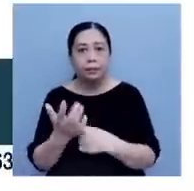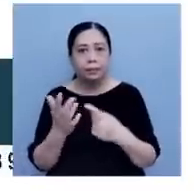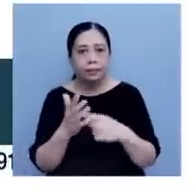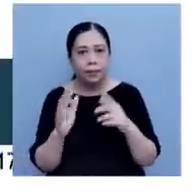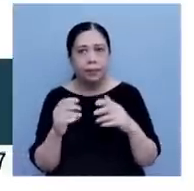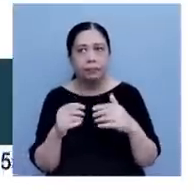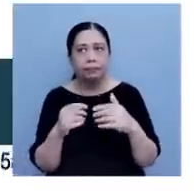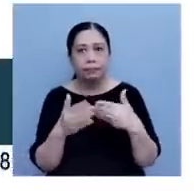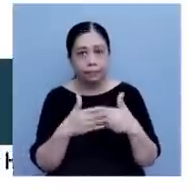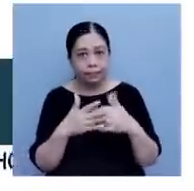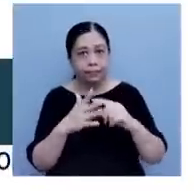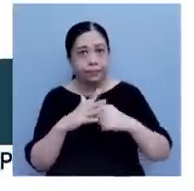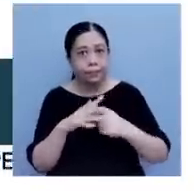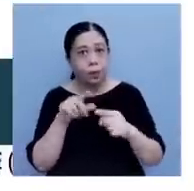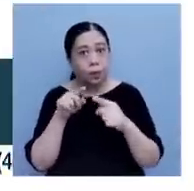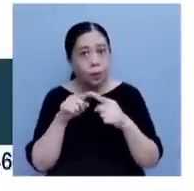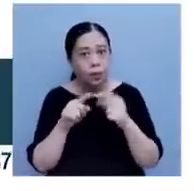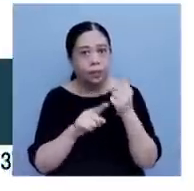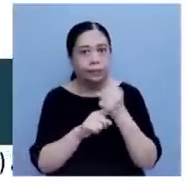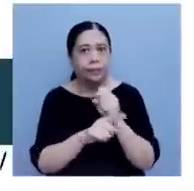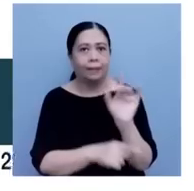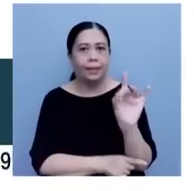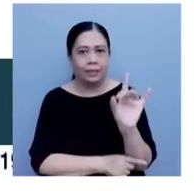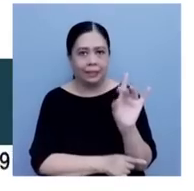begin on September 18.